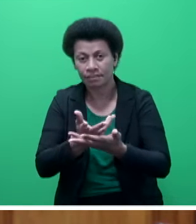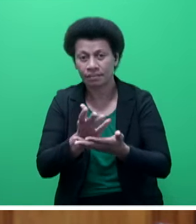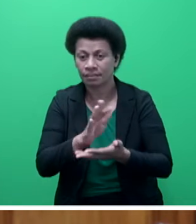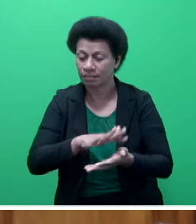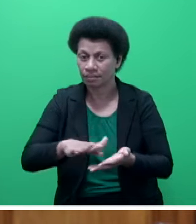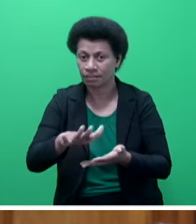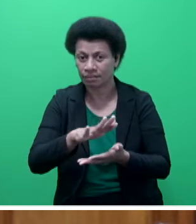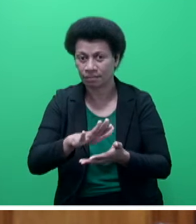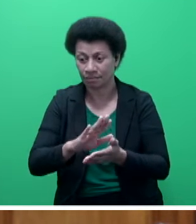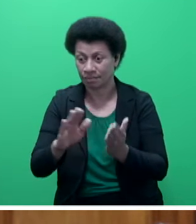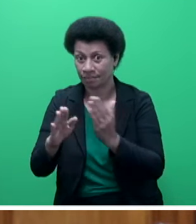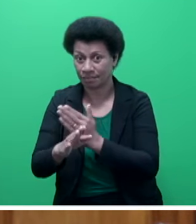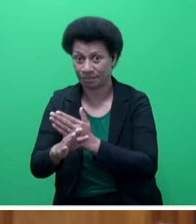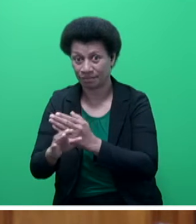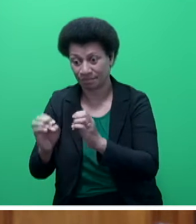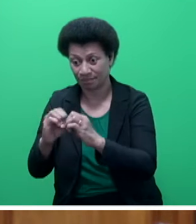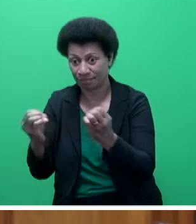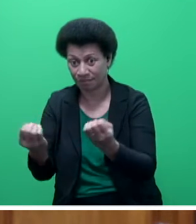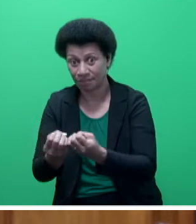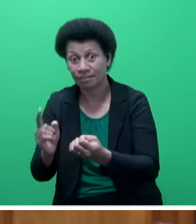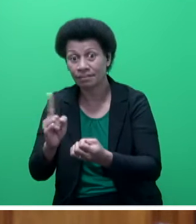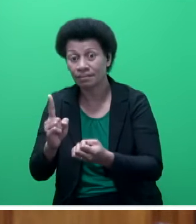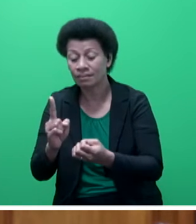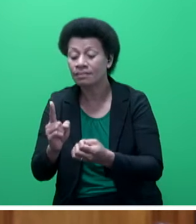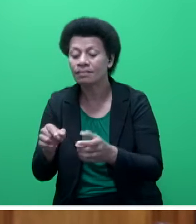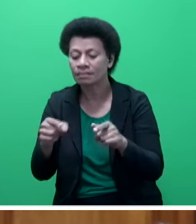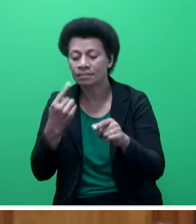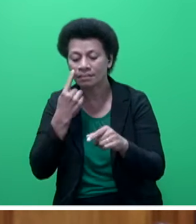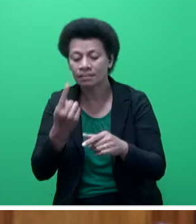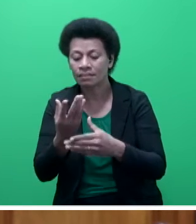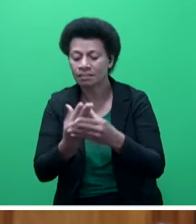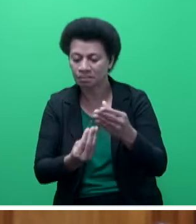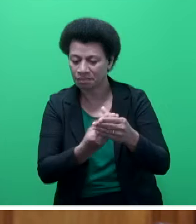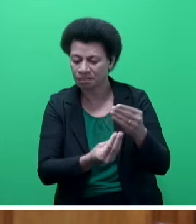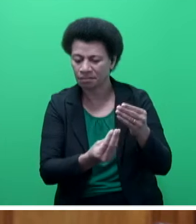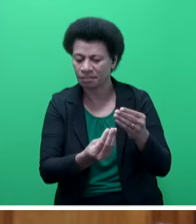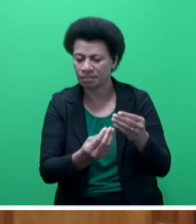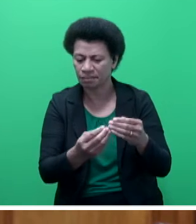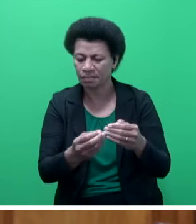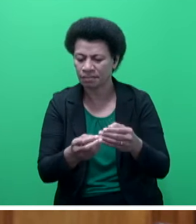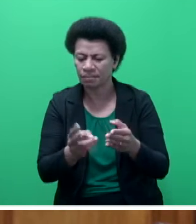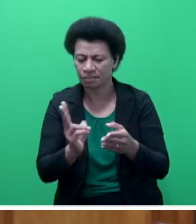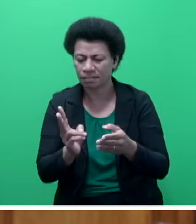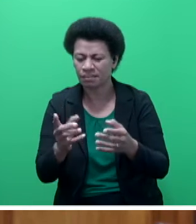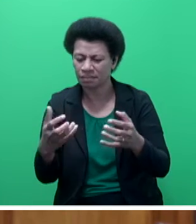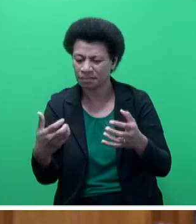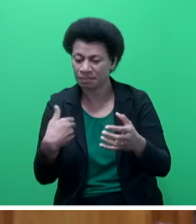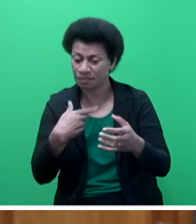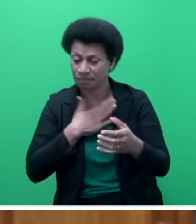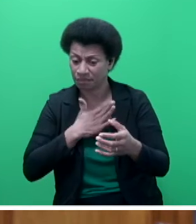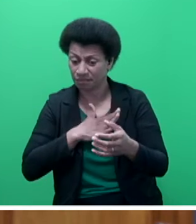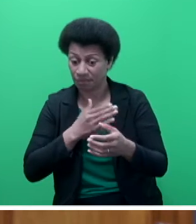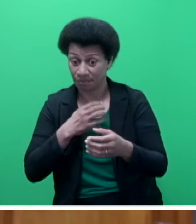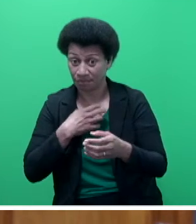entities revealed that Fiji's skills gap is a repercussion of a persistent mismatch between demand and supply